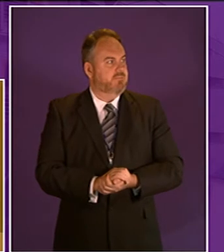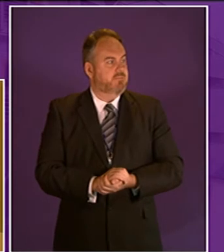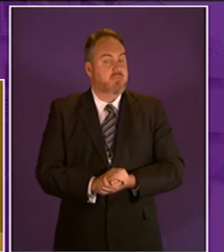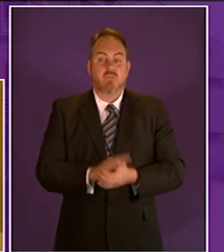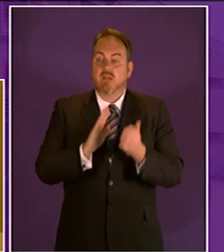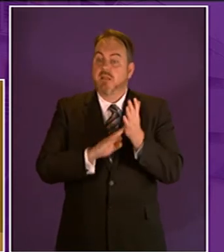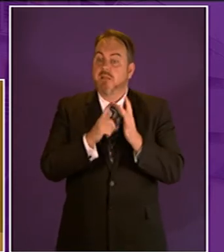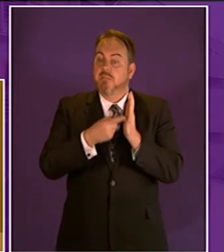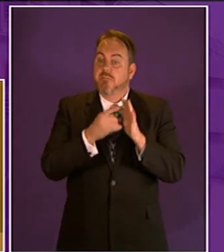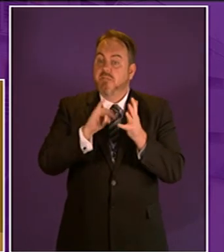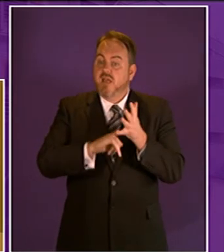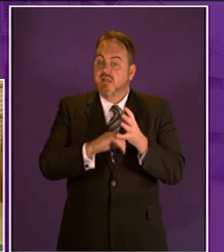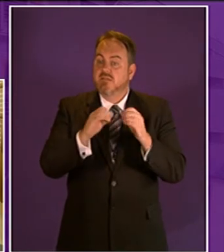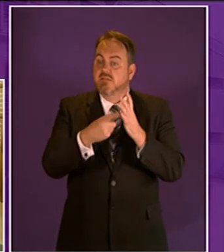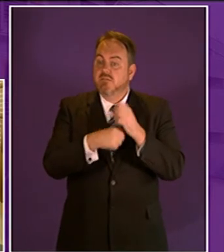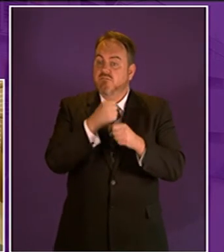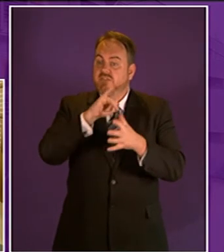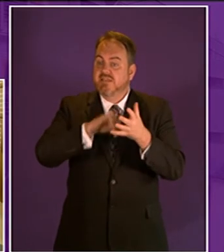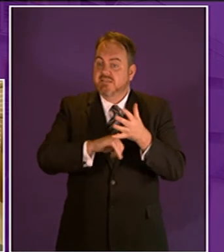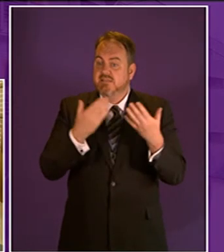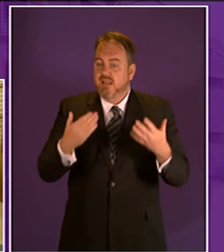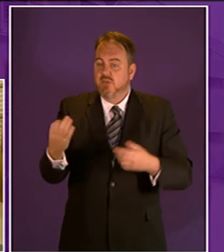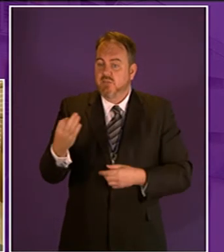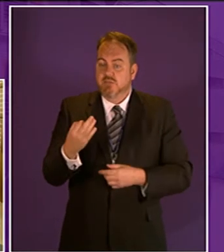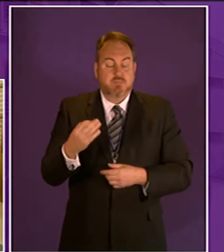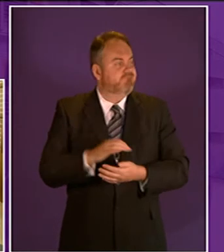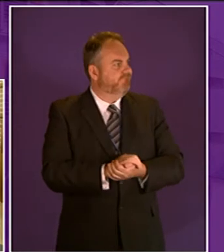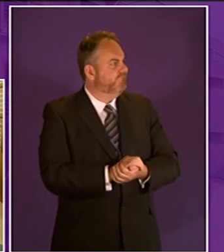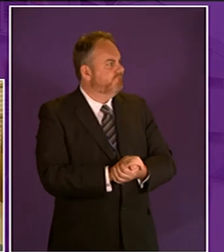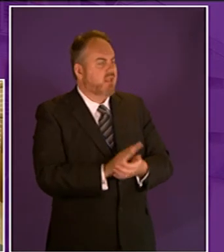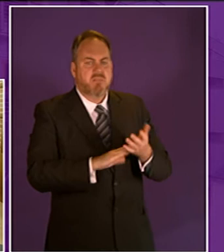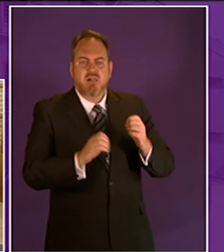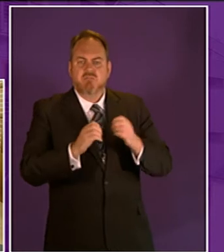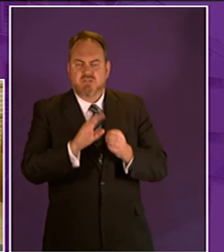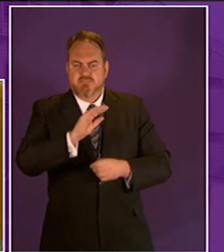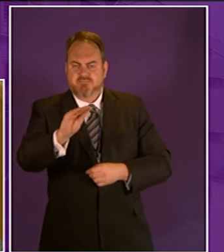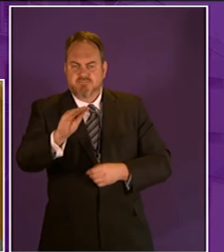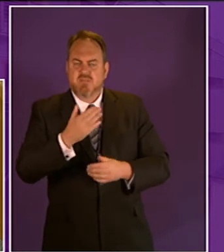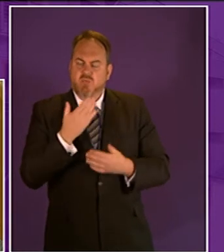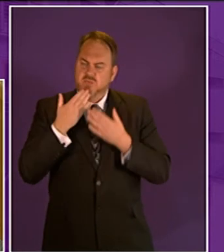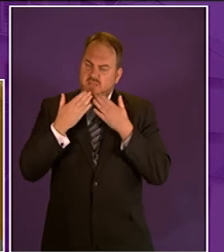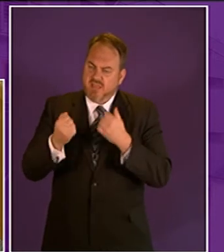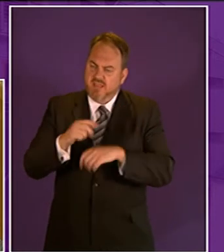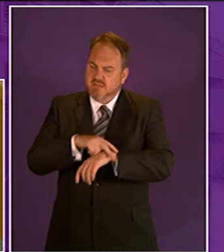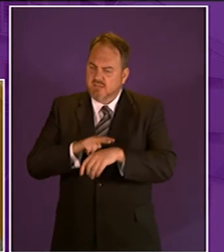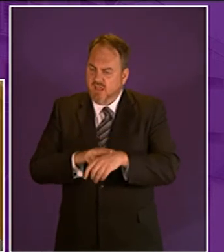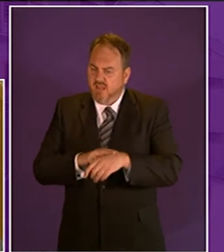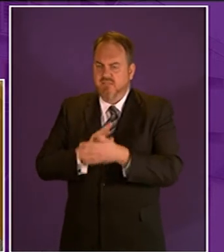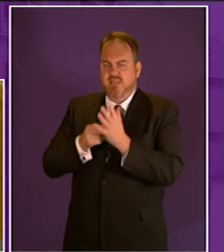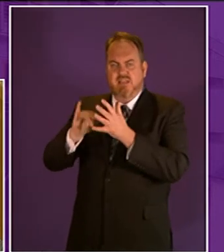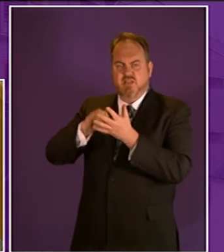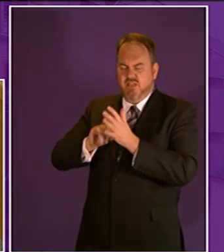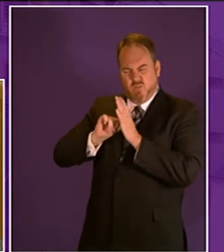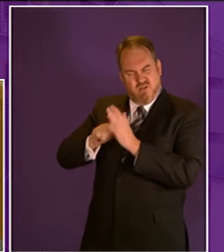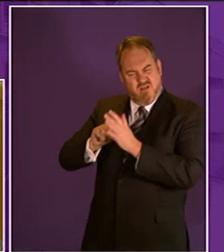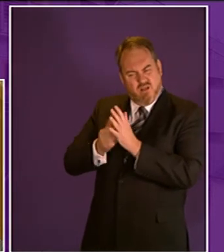Miles Briggs, to be followed by Jenny Gilruth. Miles Thank Briggs. You, Presiding Officer. I'd like to echo my colleagues' thanks to all IT and NHS staff who've worked so hard over the